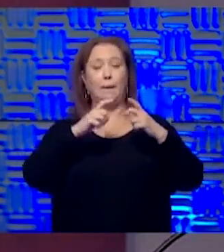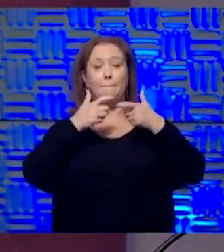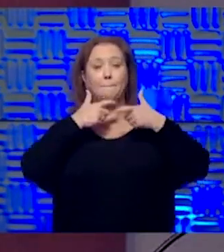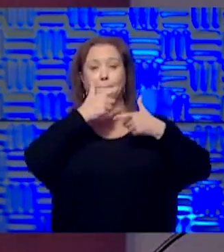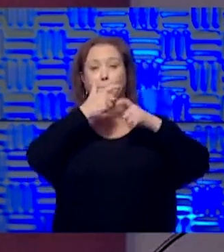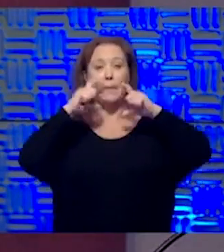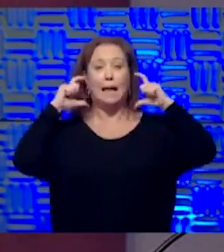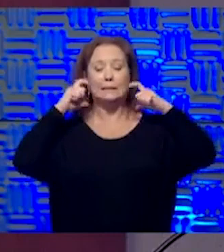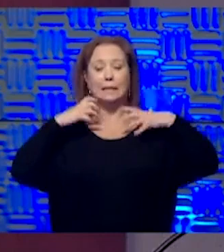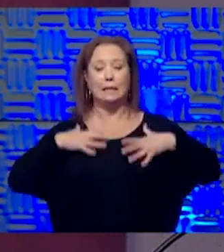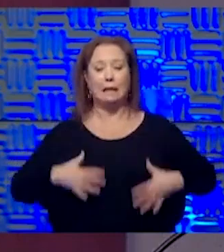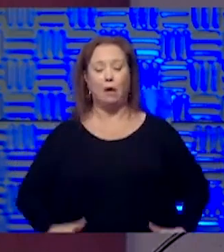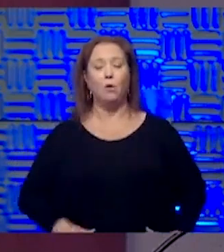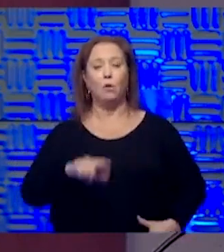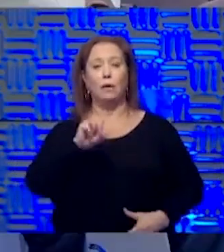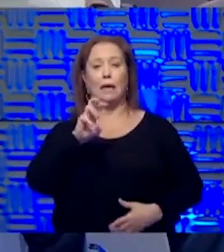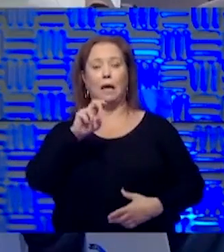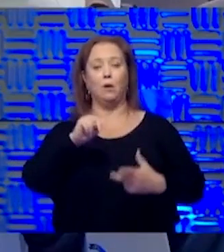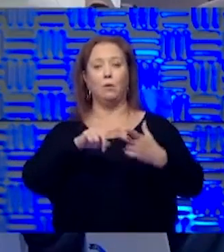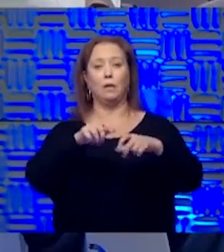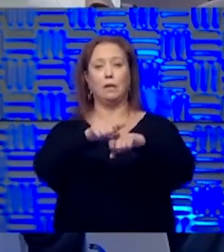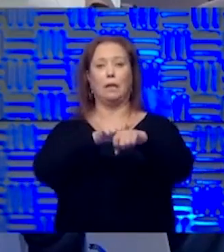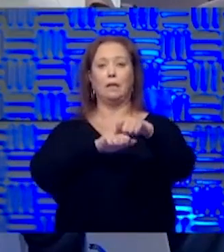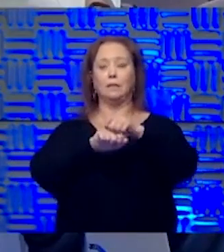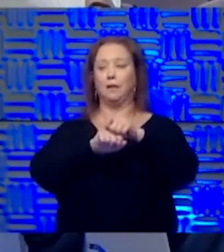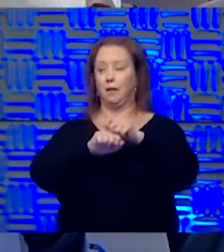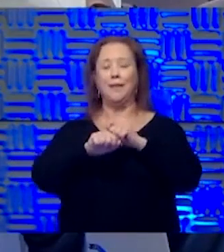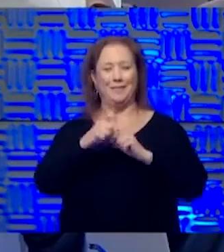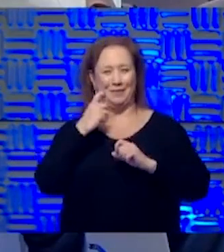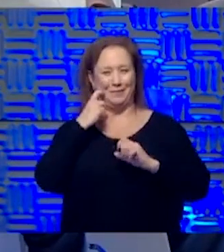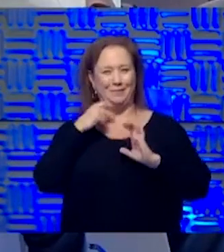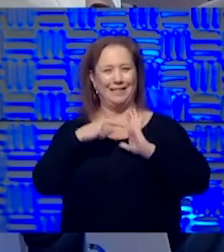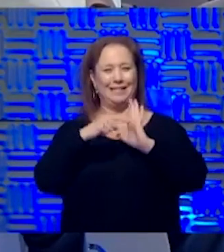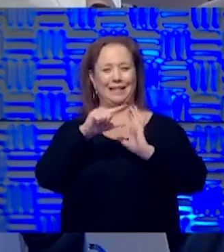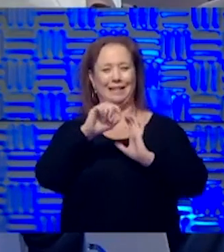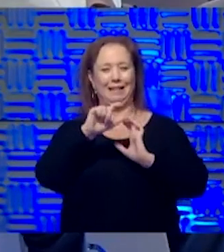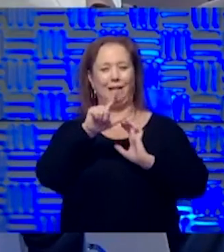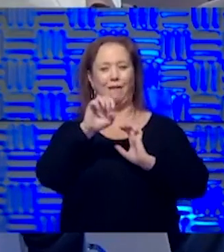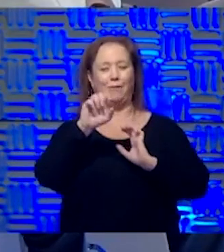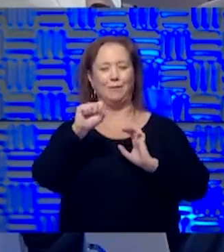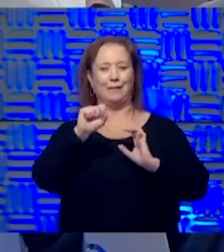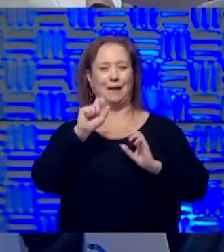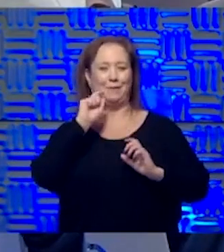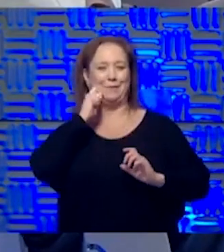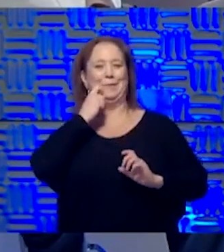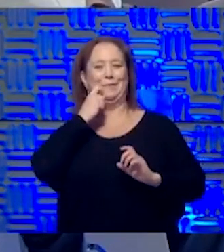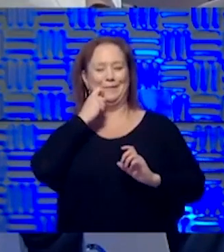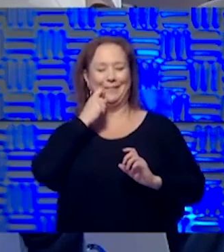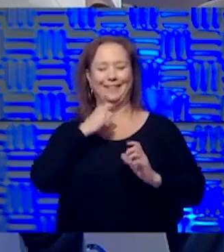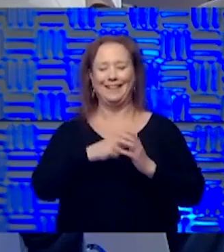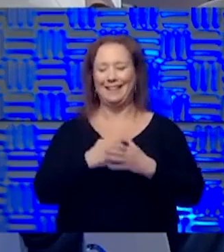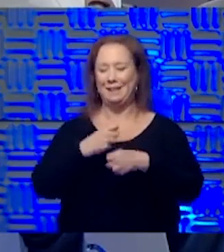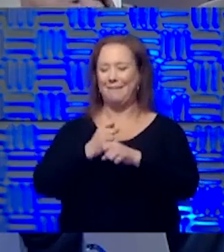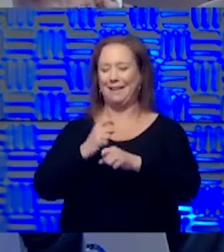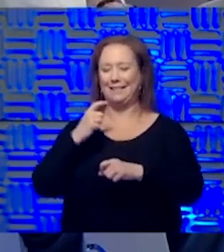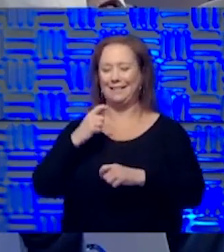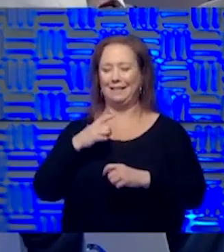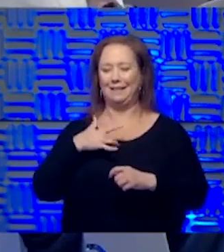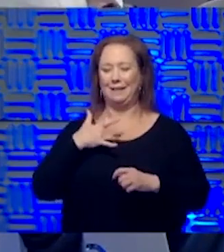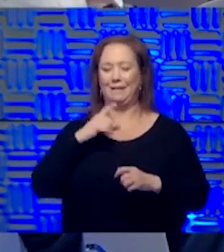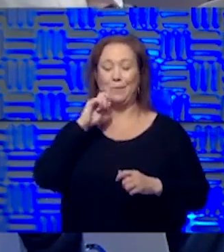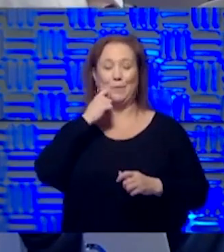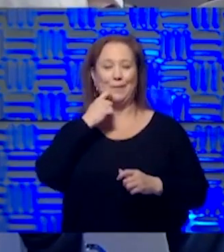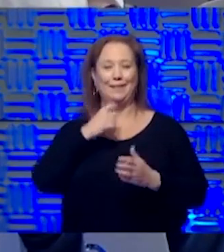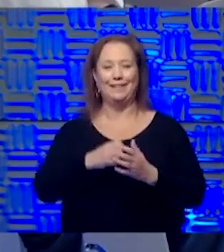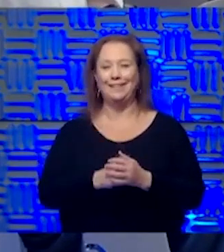mask, gown, gloves. So our super cool goggles we just That's had on right. a minute ago that made us look even better Yes. than we do initially. Yeah, we love that. And